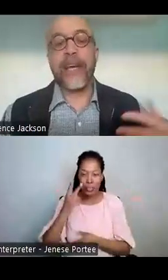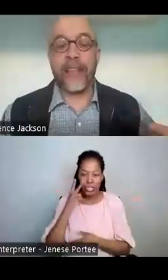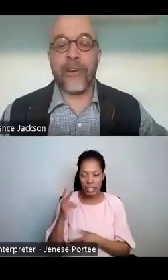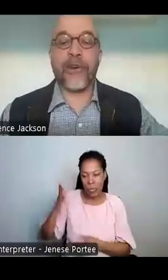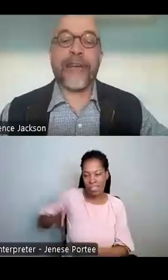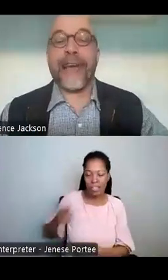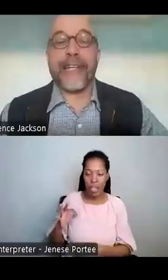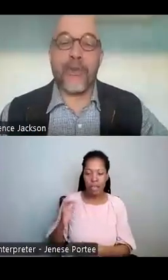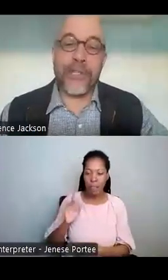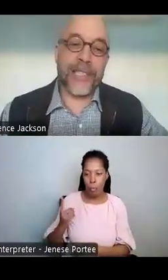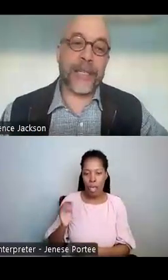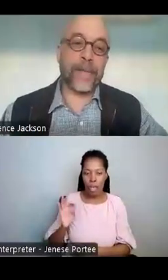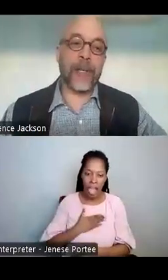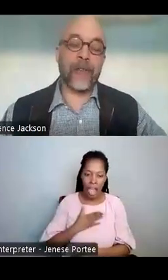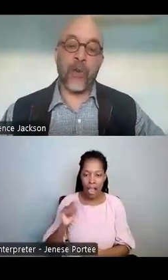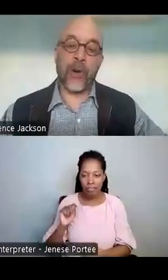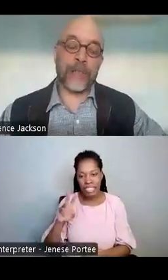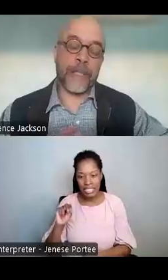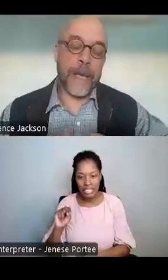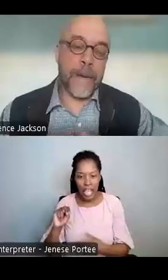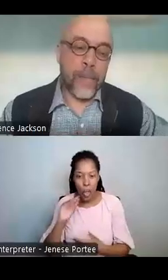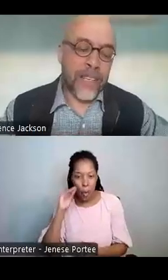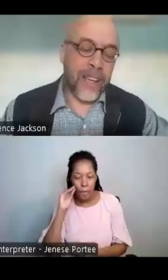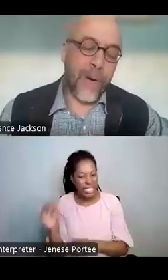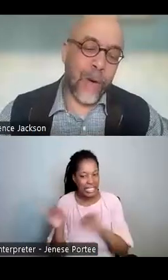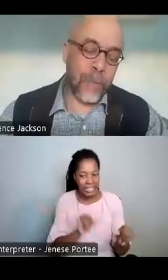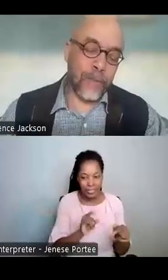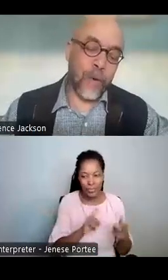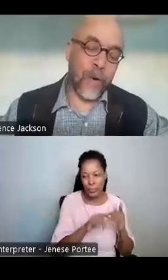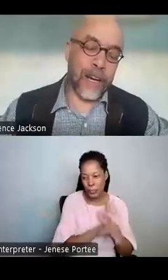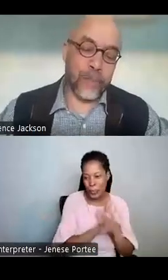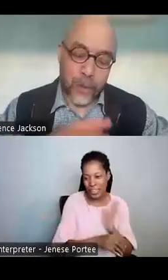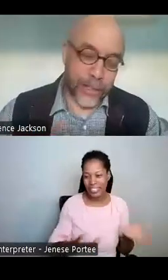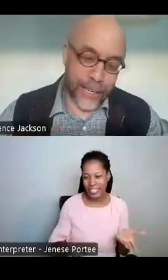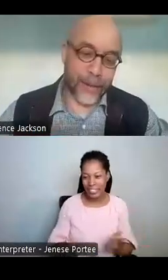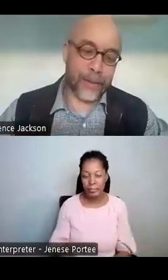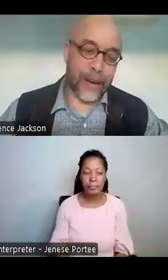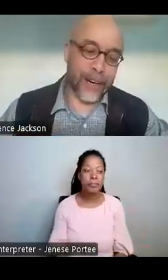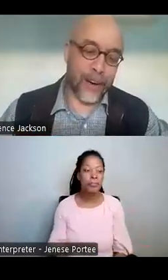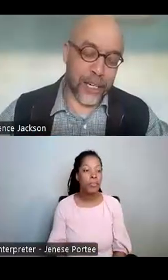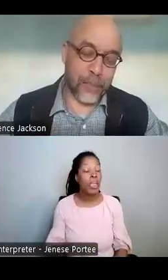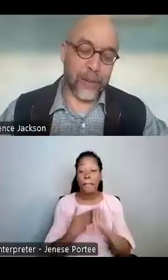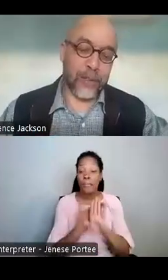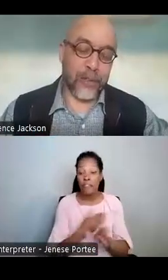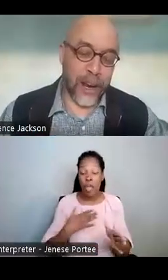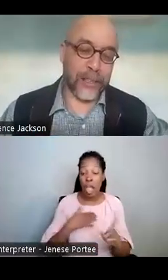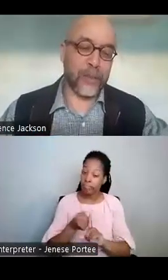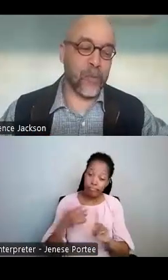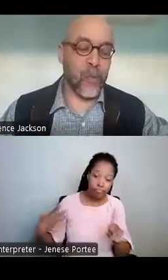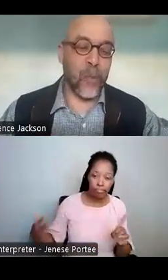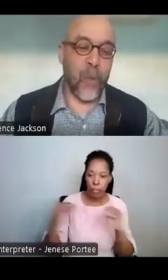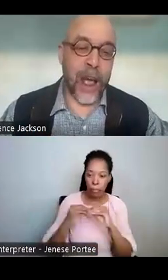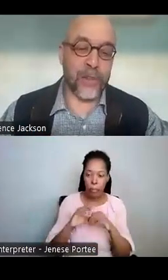townhomes, again, like you would see in New Orleans. So before I sort of lay out my argument or try